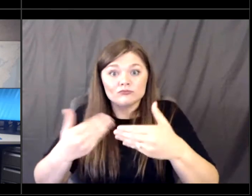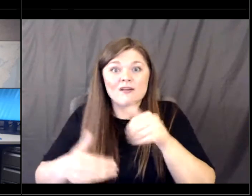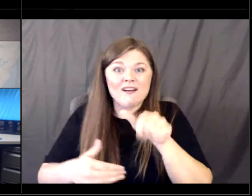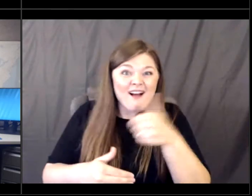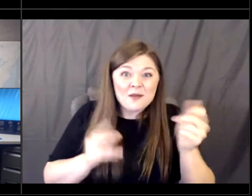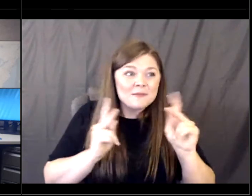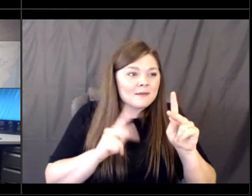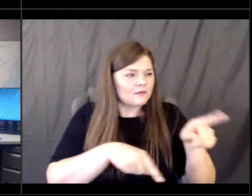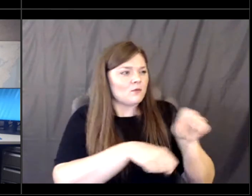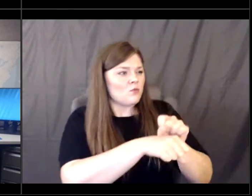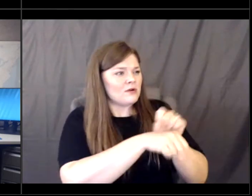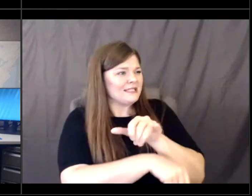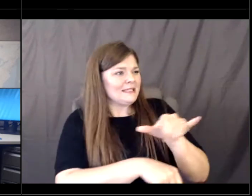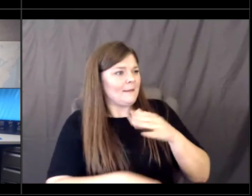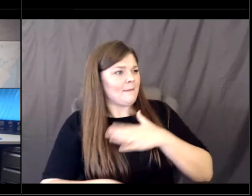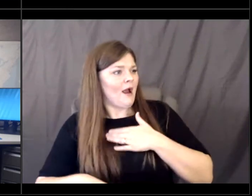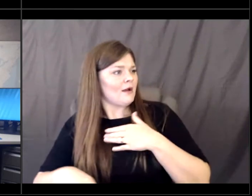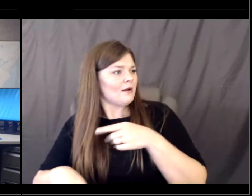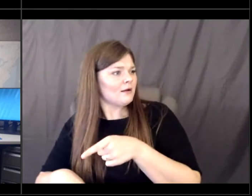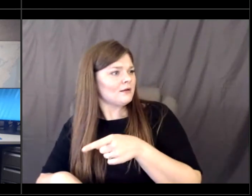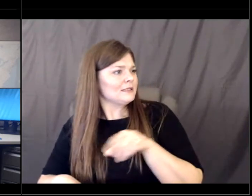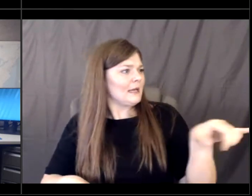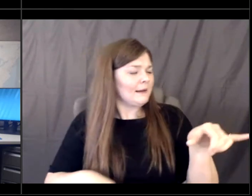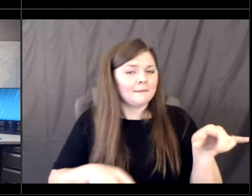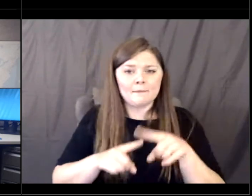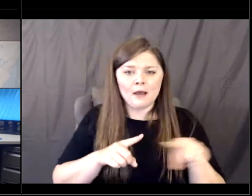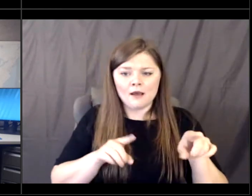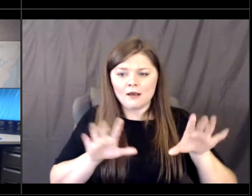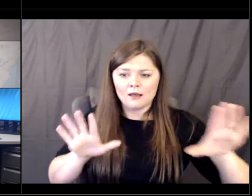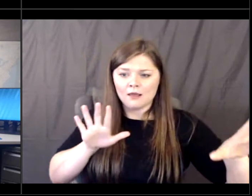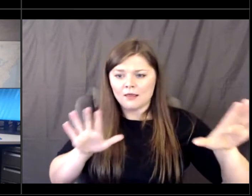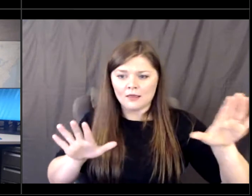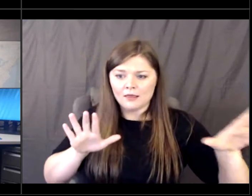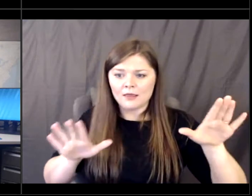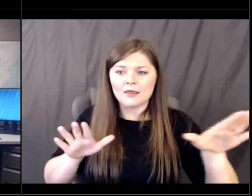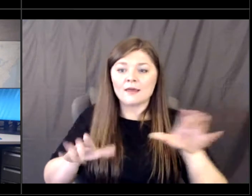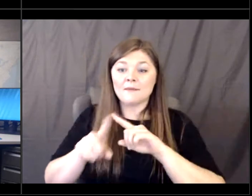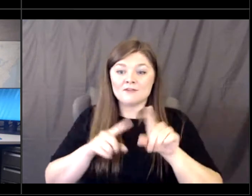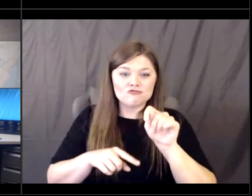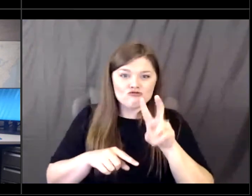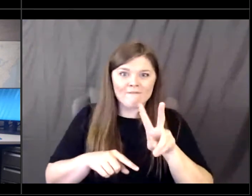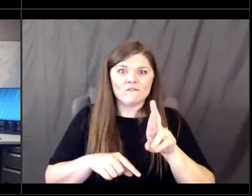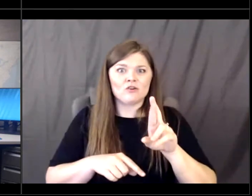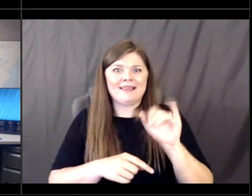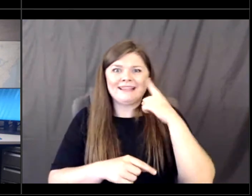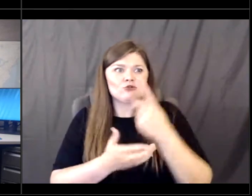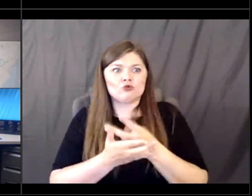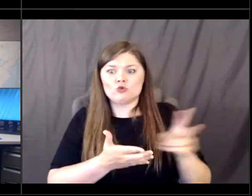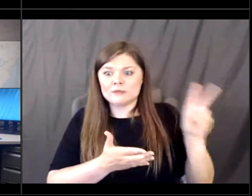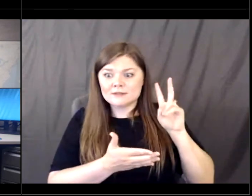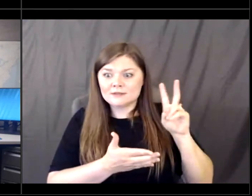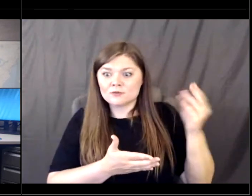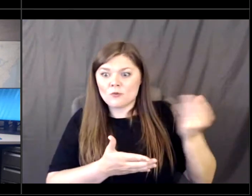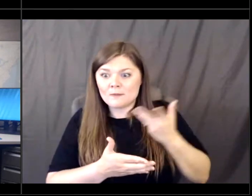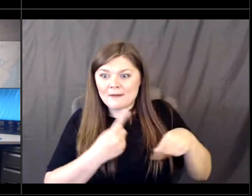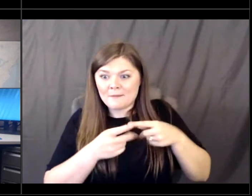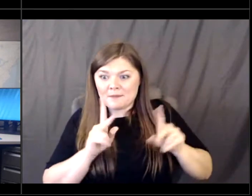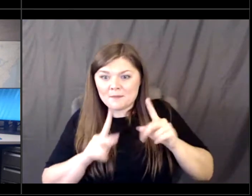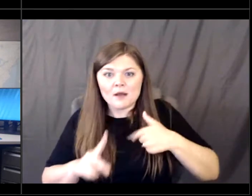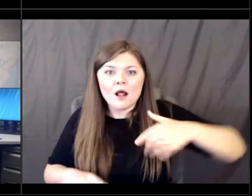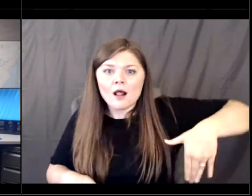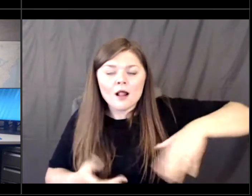same problem, and that's a good thing. But we have our silos, and you know, Trevor just 2 weeks ago was telling me about some people that I didn't learn about during our